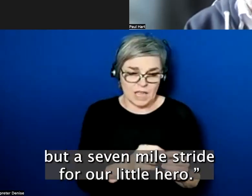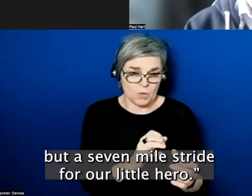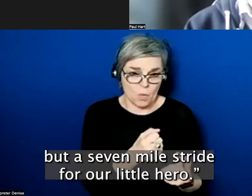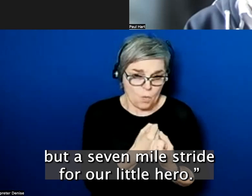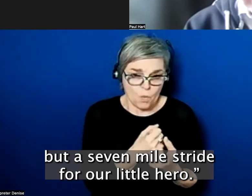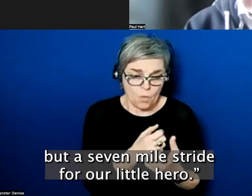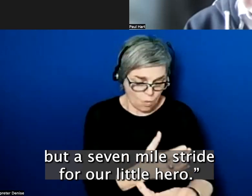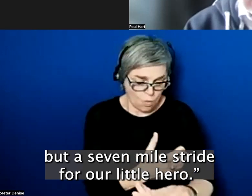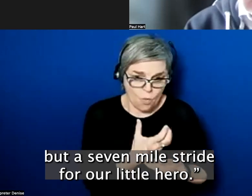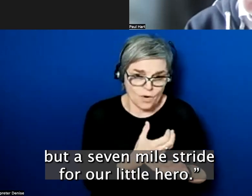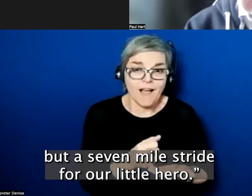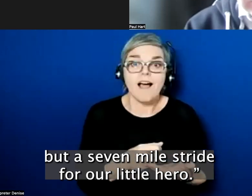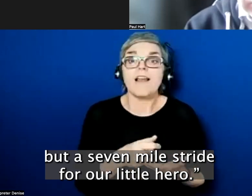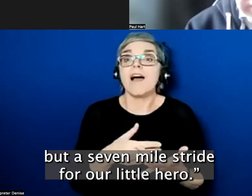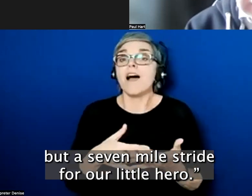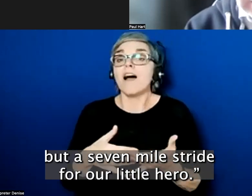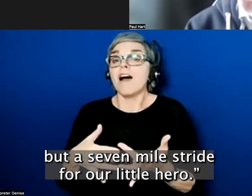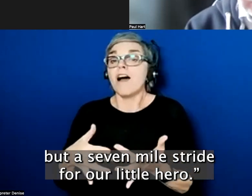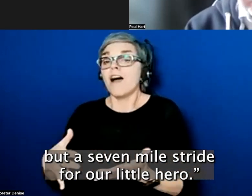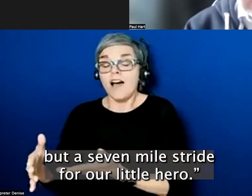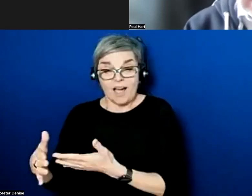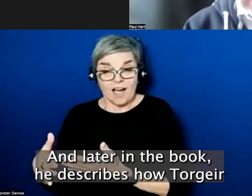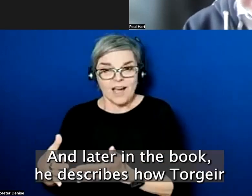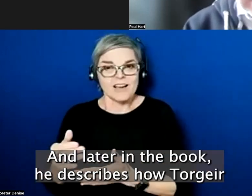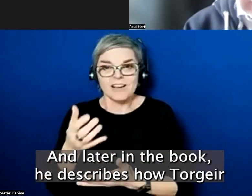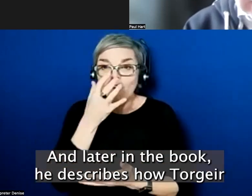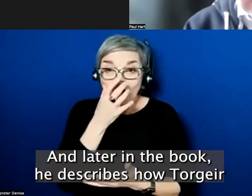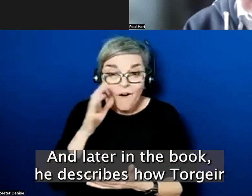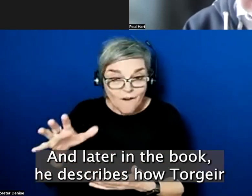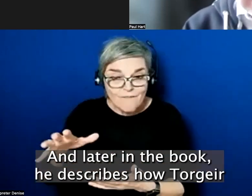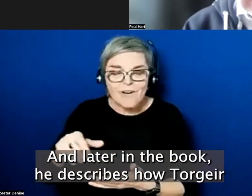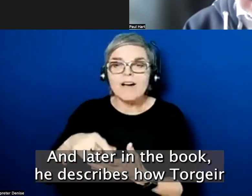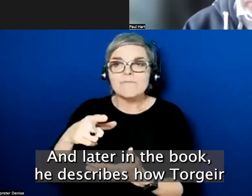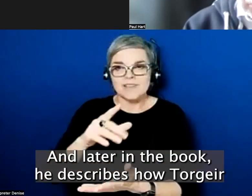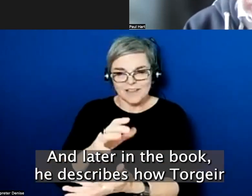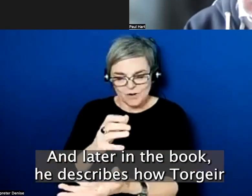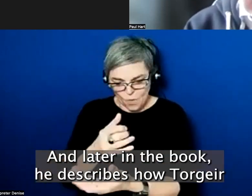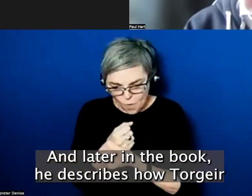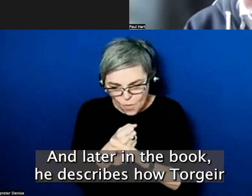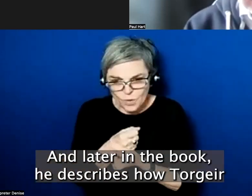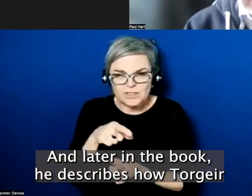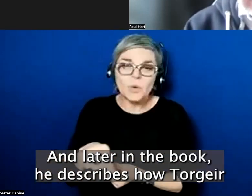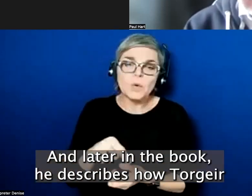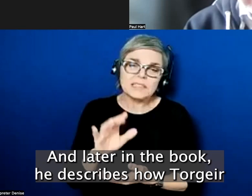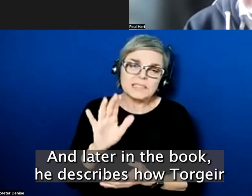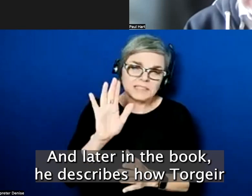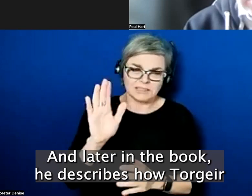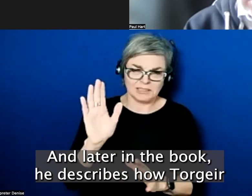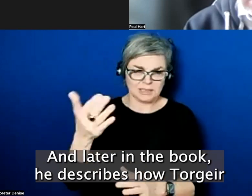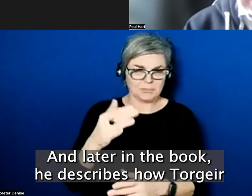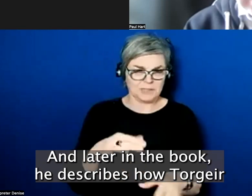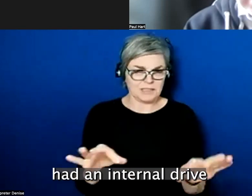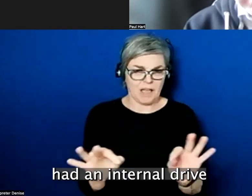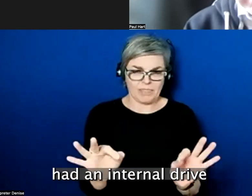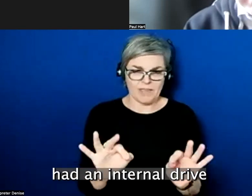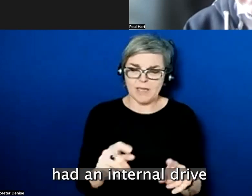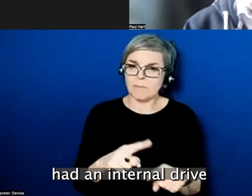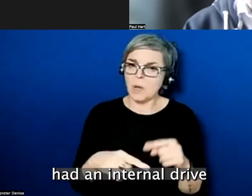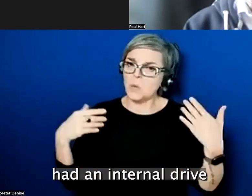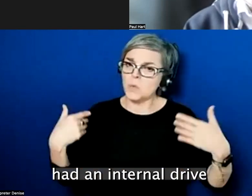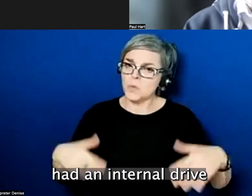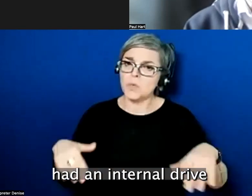stride for our little hero. And later in the book, he describes how Torgeir had